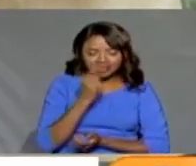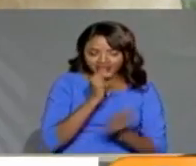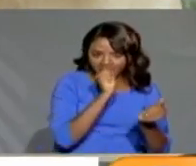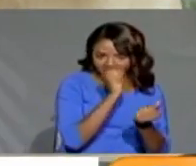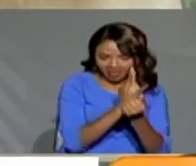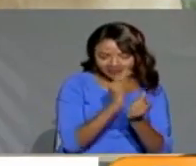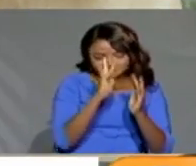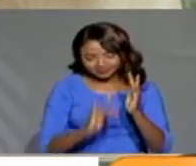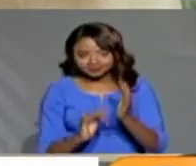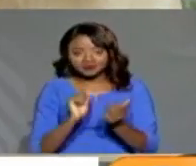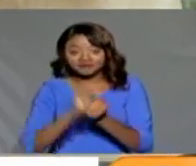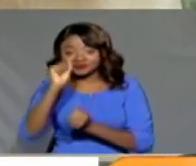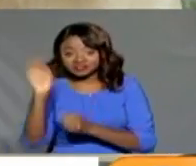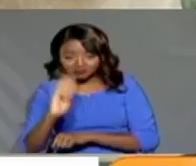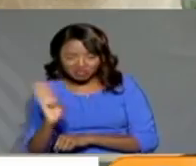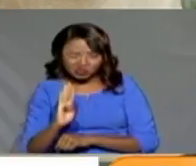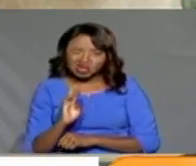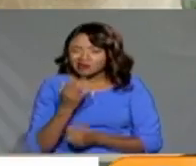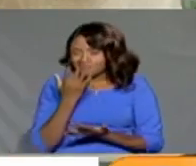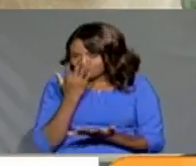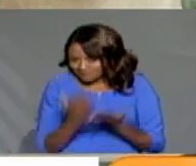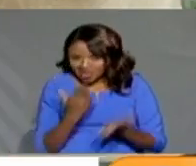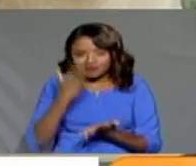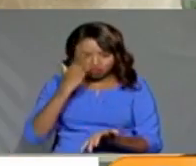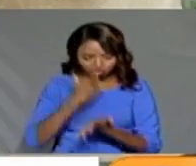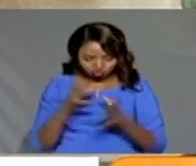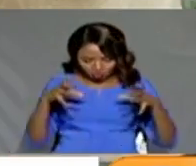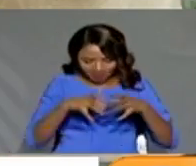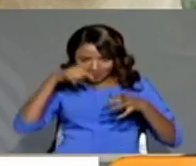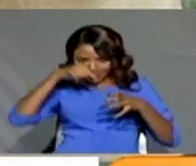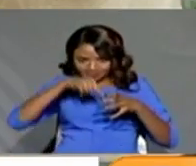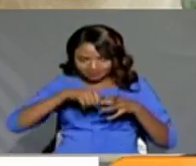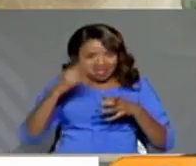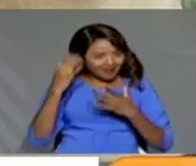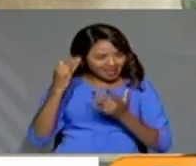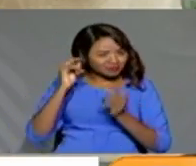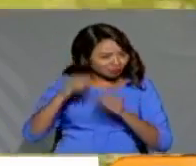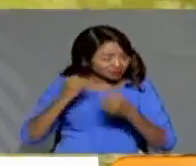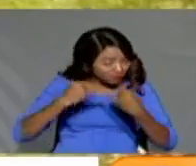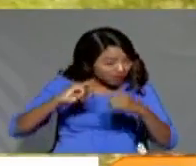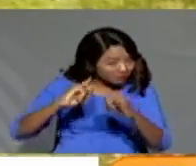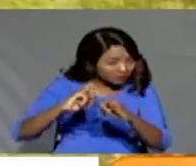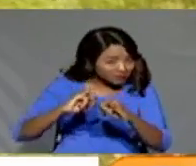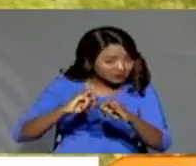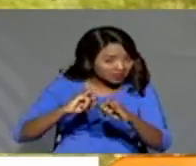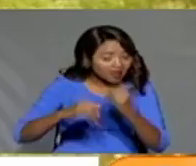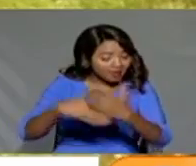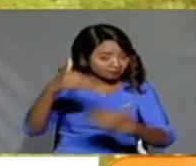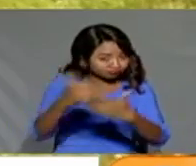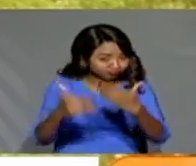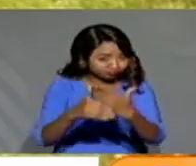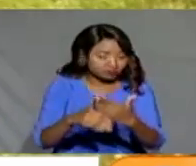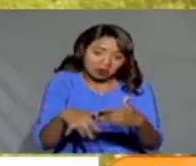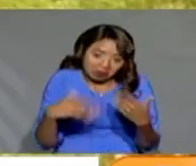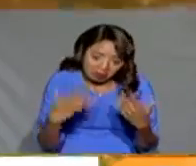billion shillings, questions abound on whether the bankrupt CMC di Ravenna can be expected to implement it, and at what cost, given the